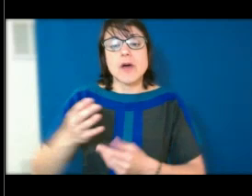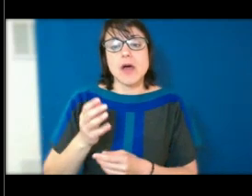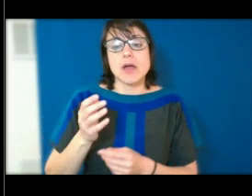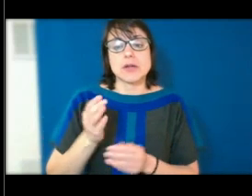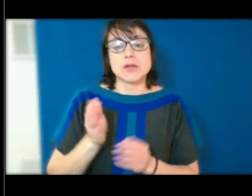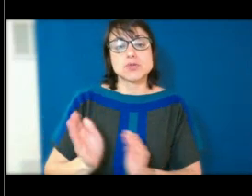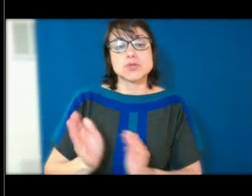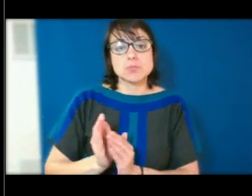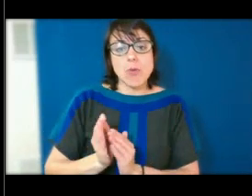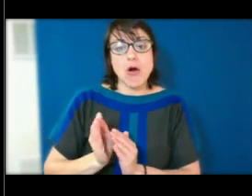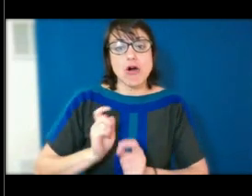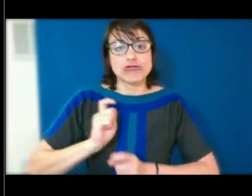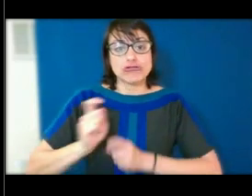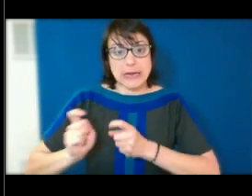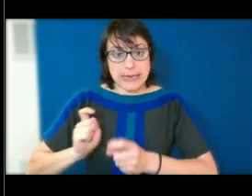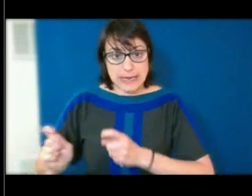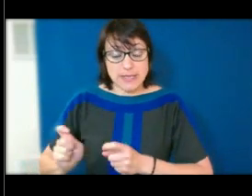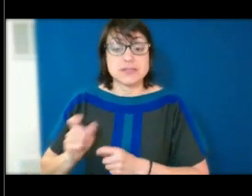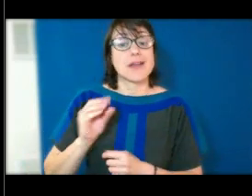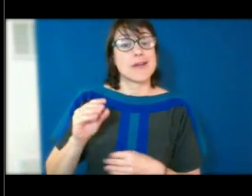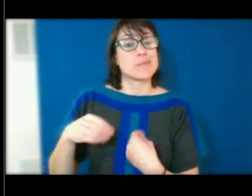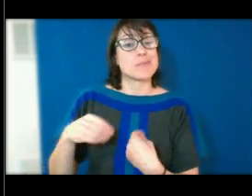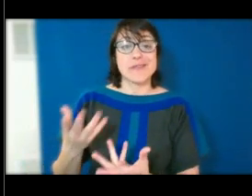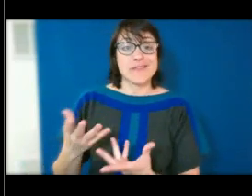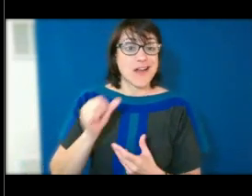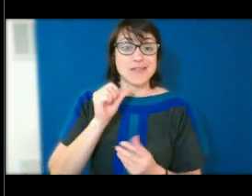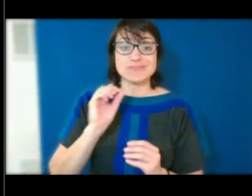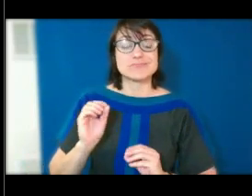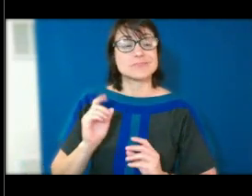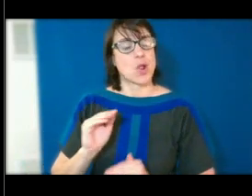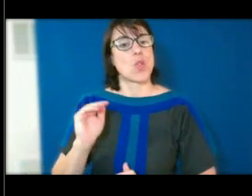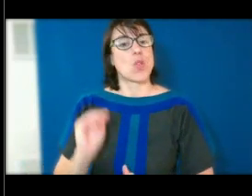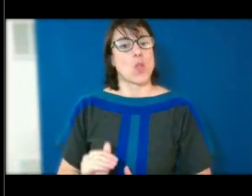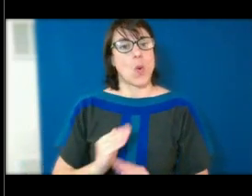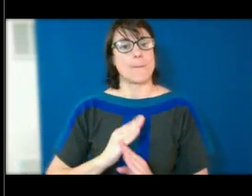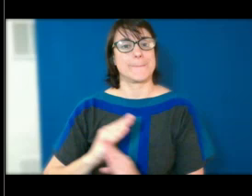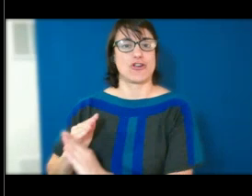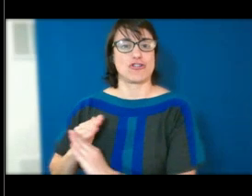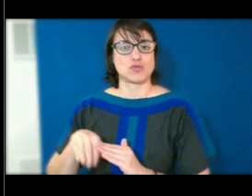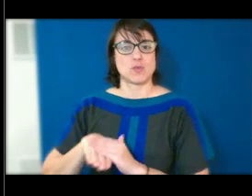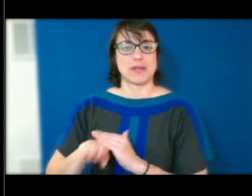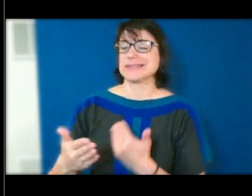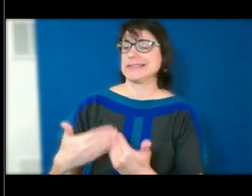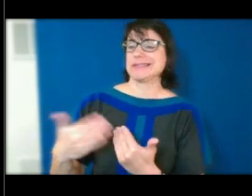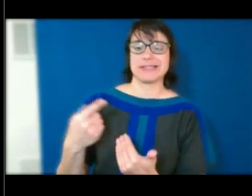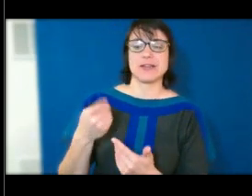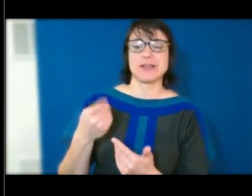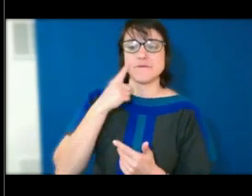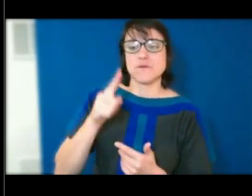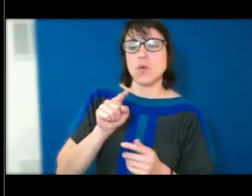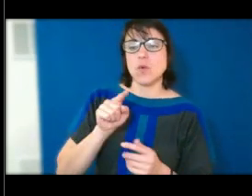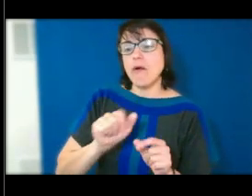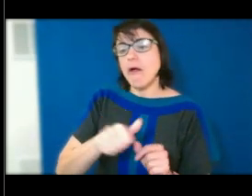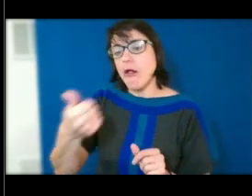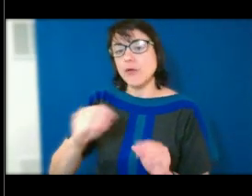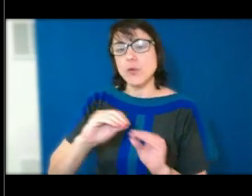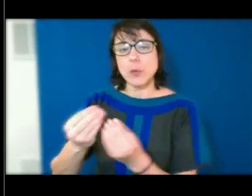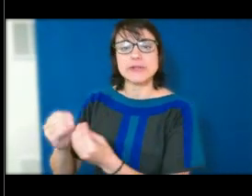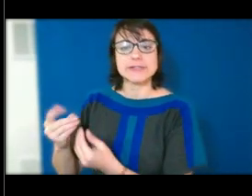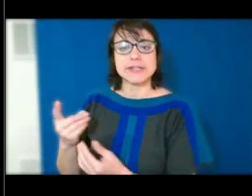very low barriers to access in comparison to a federal grant. So our grant applications are much less